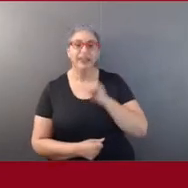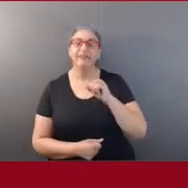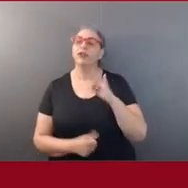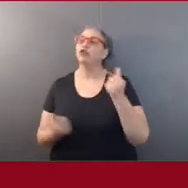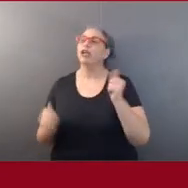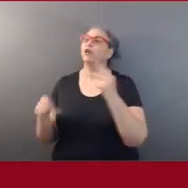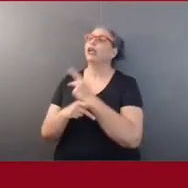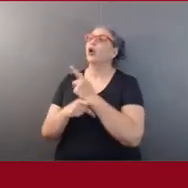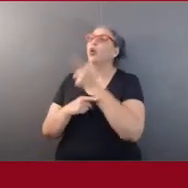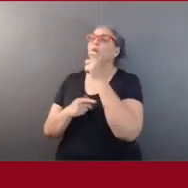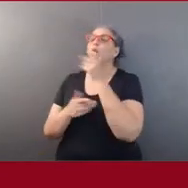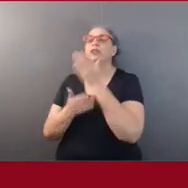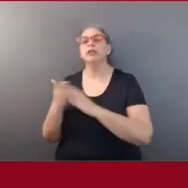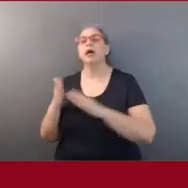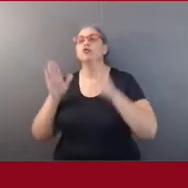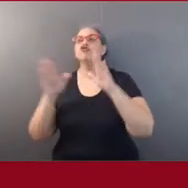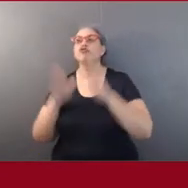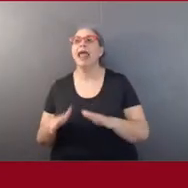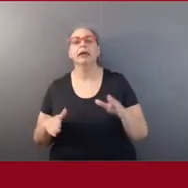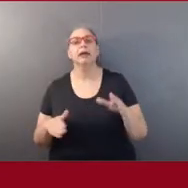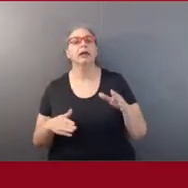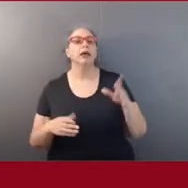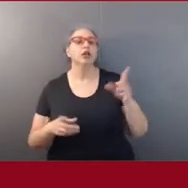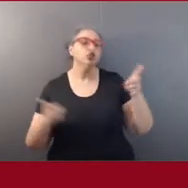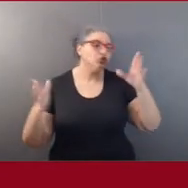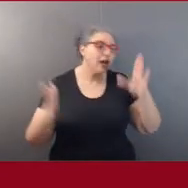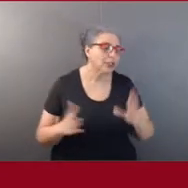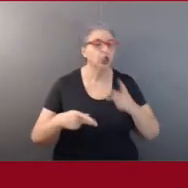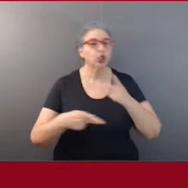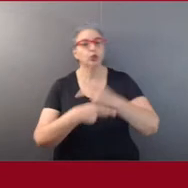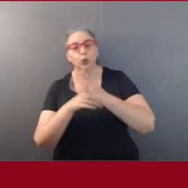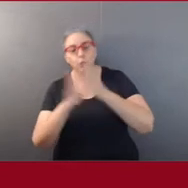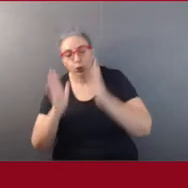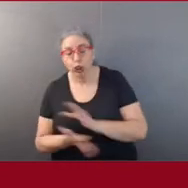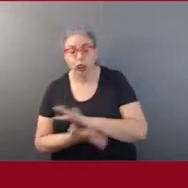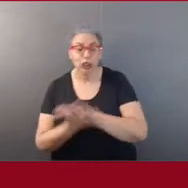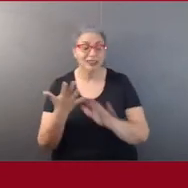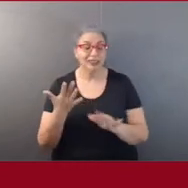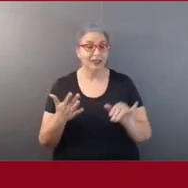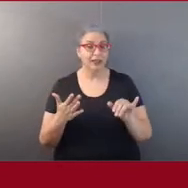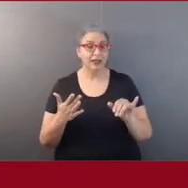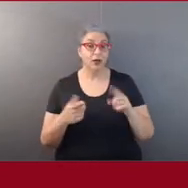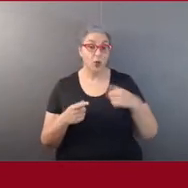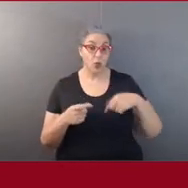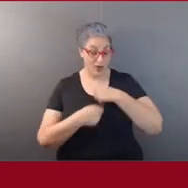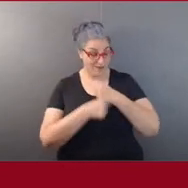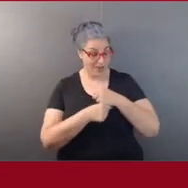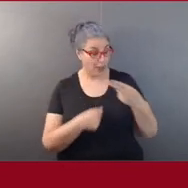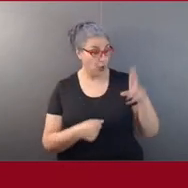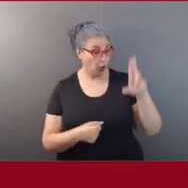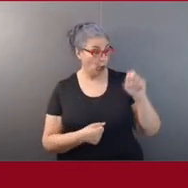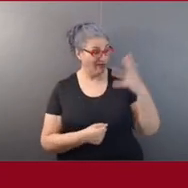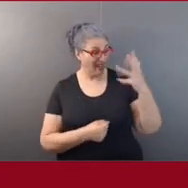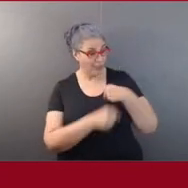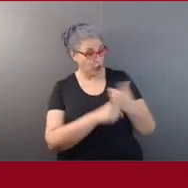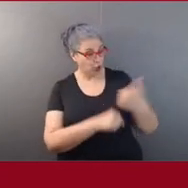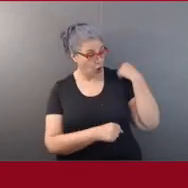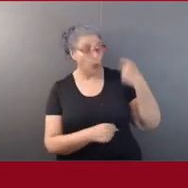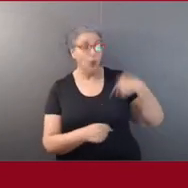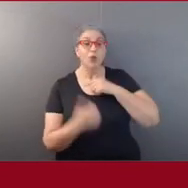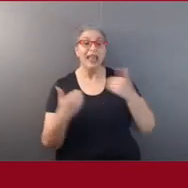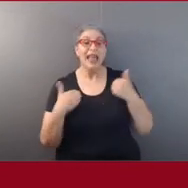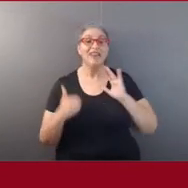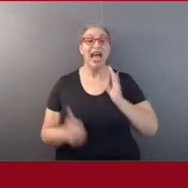are some great line producers, directors, producers. And when we created Hue 5 years ago and we had our own list, we were trying to use